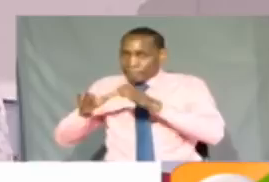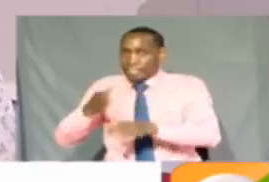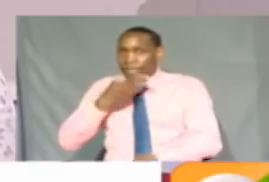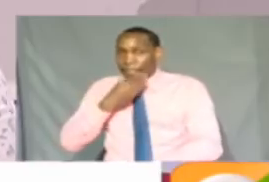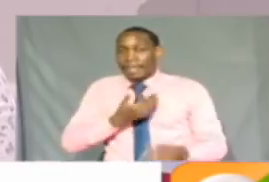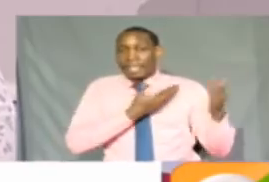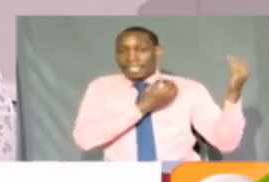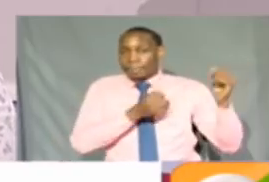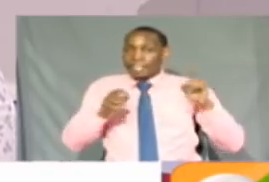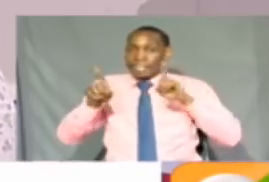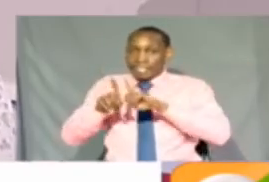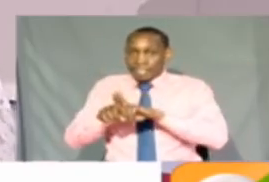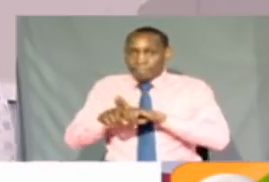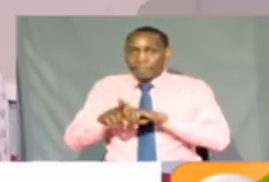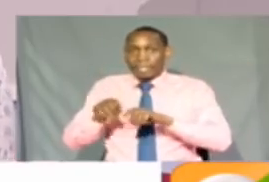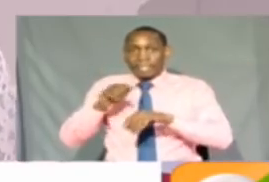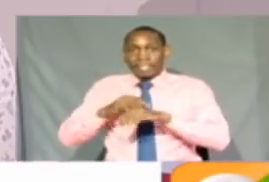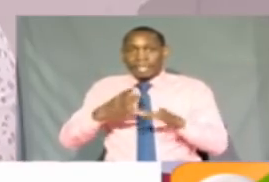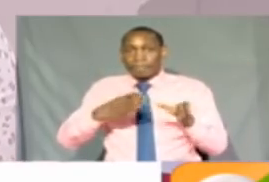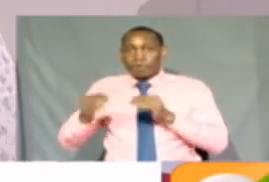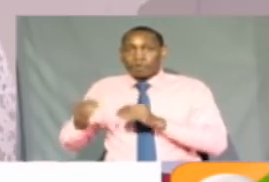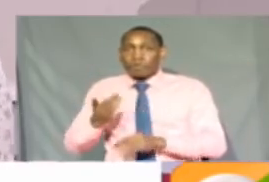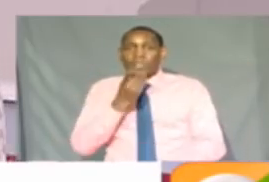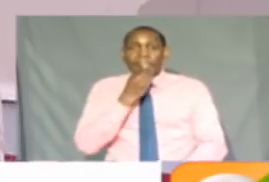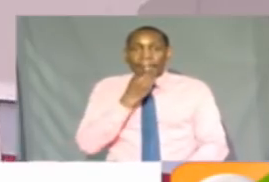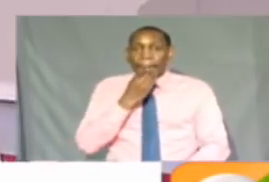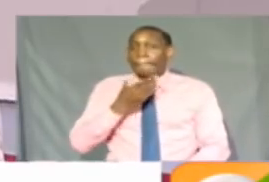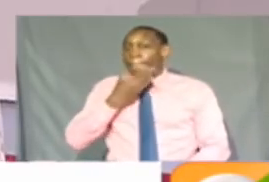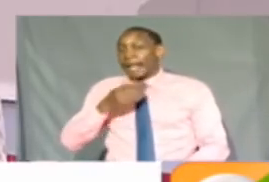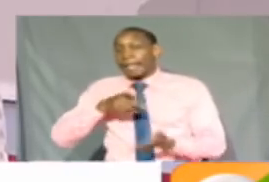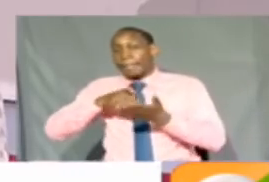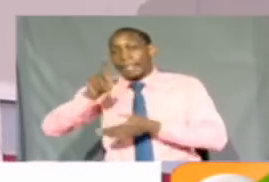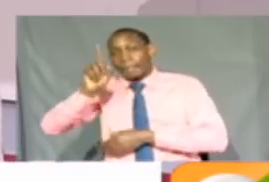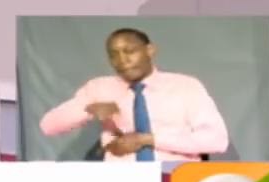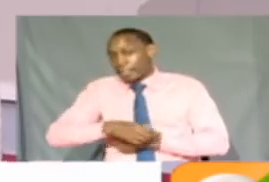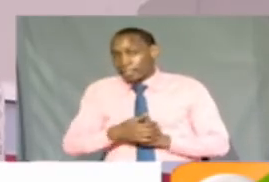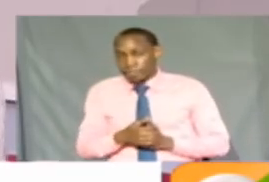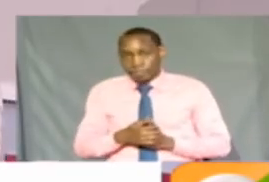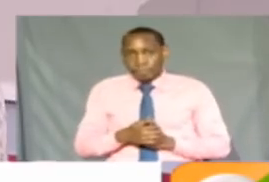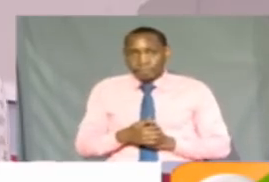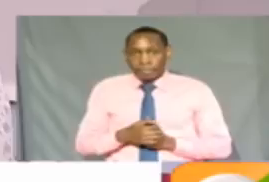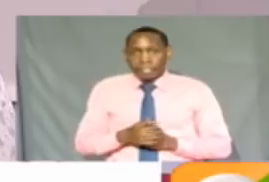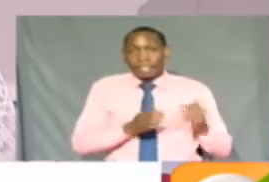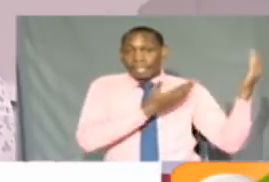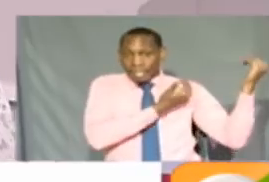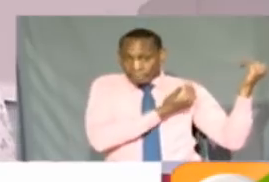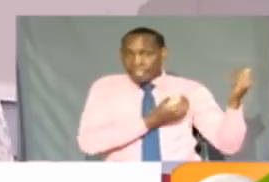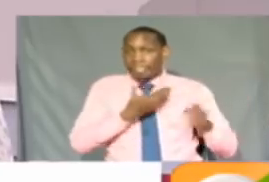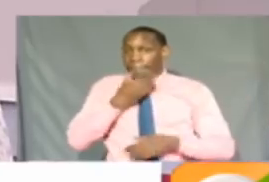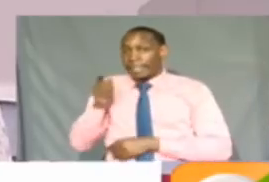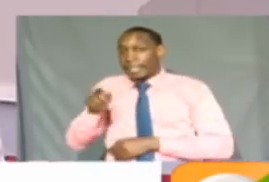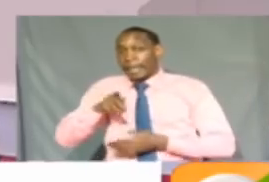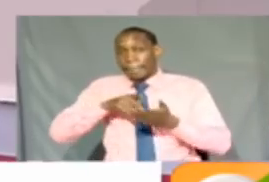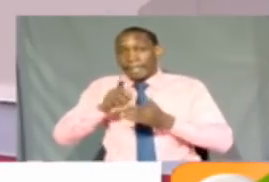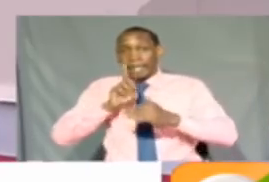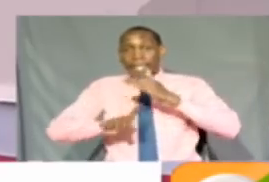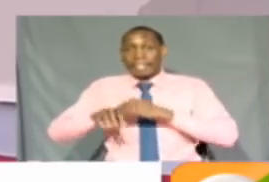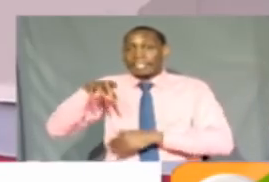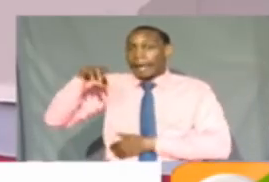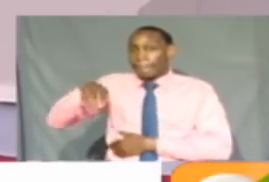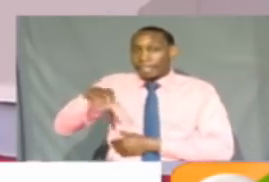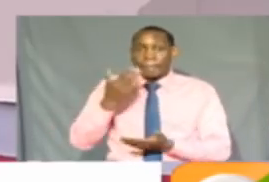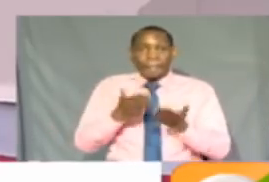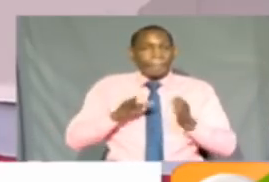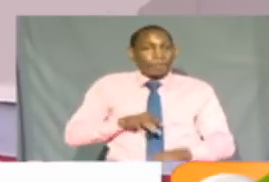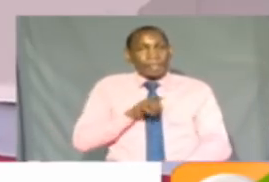actually expect it. You're like, to kienda dinner, you expect him to pay. And maybe he's not working and you're working, but you actually expect him to pay. If you enter a matatu, and maybe you